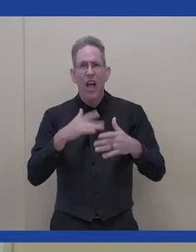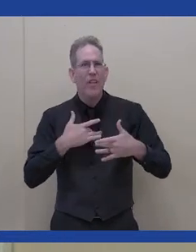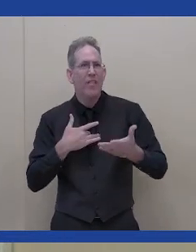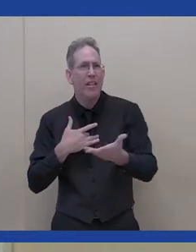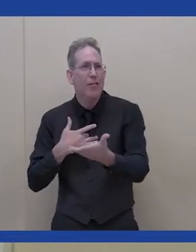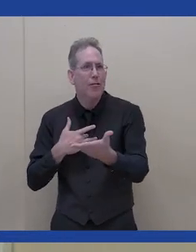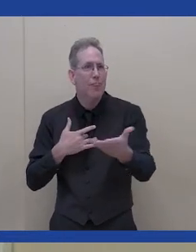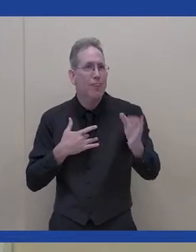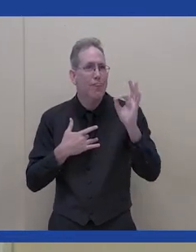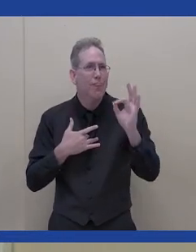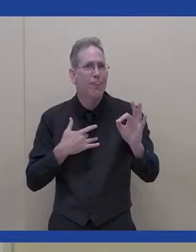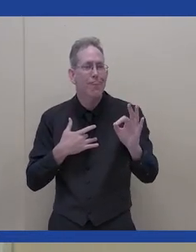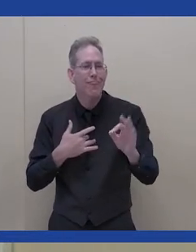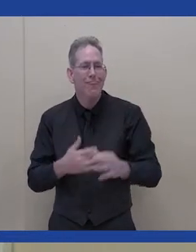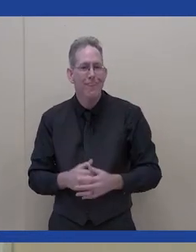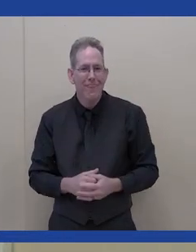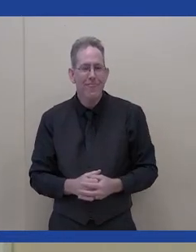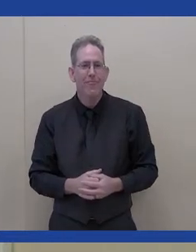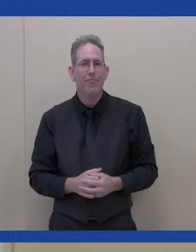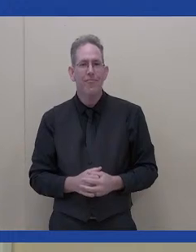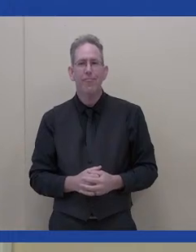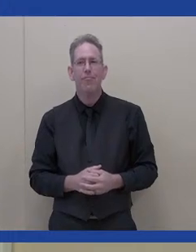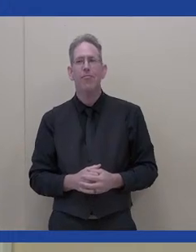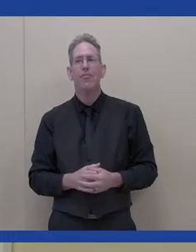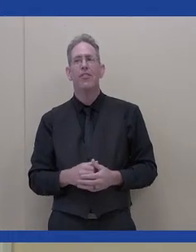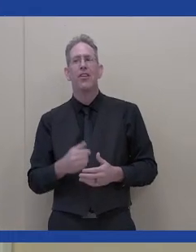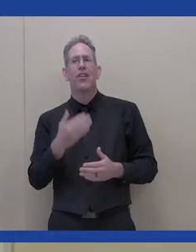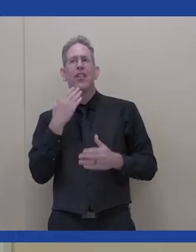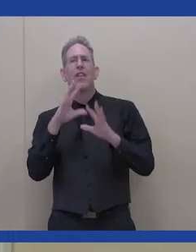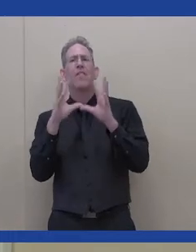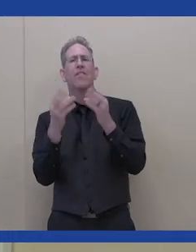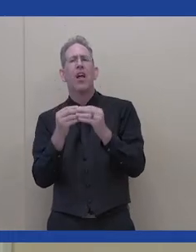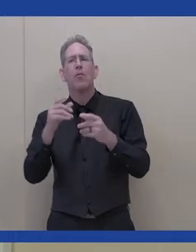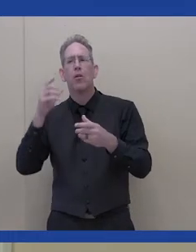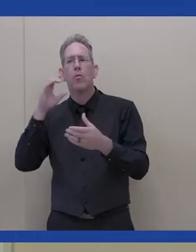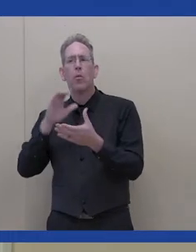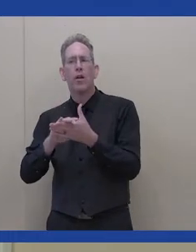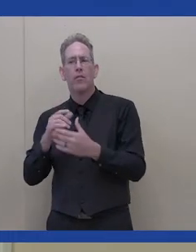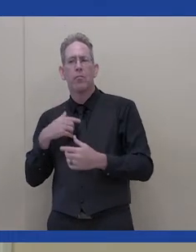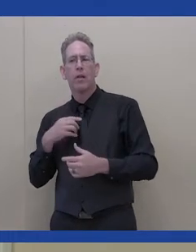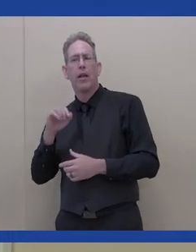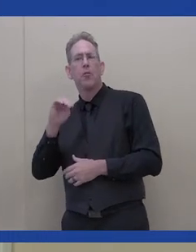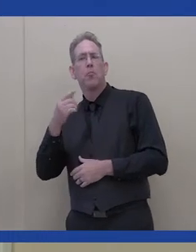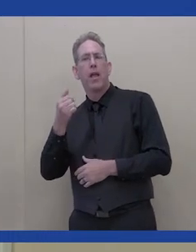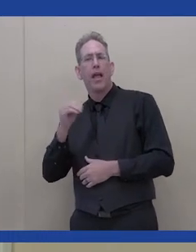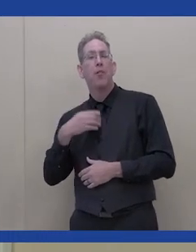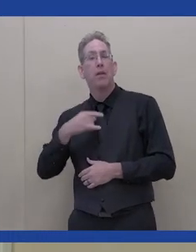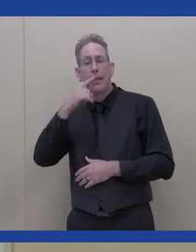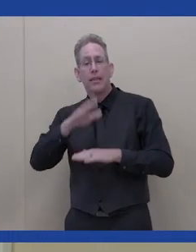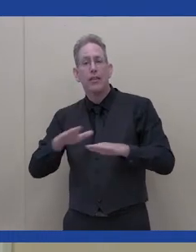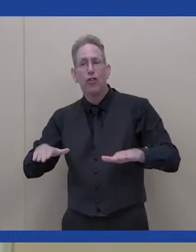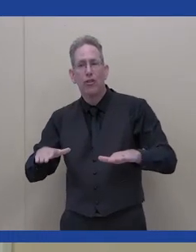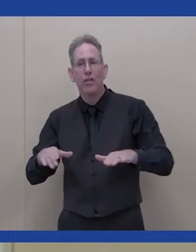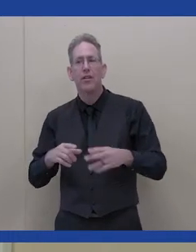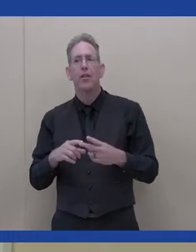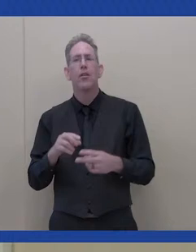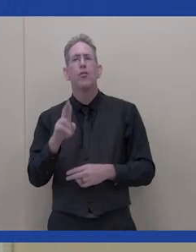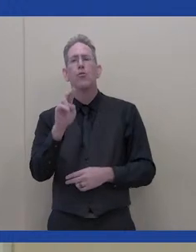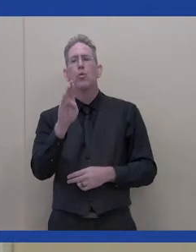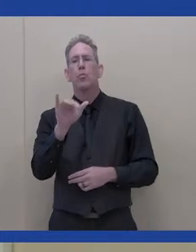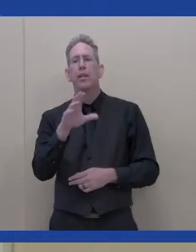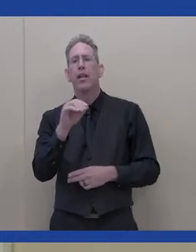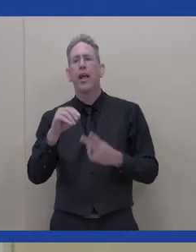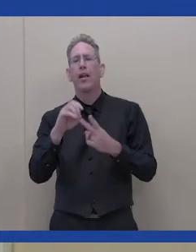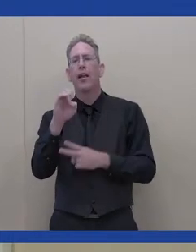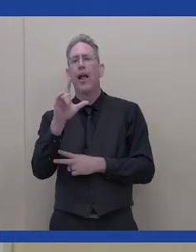Yeah. I especially want to thank my family, my wife Megan, our kids Ruby and Elliot, my parents Joellen and Ed, my sibling Lou, and